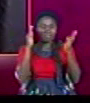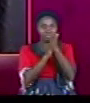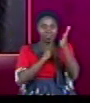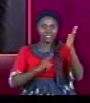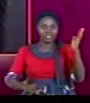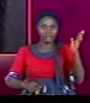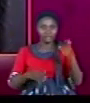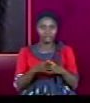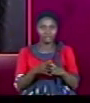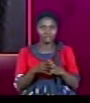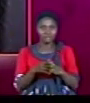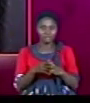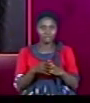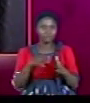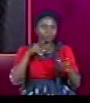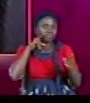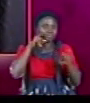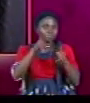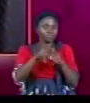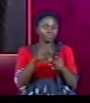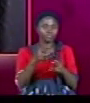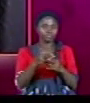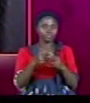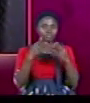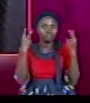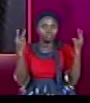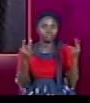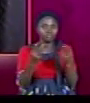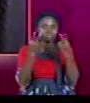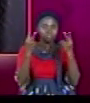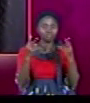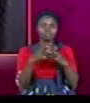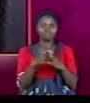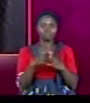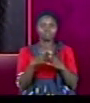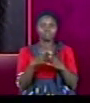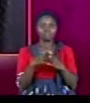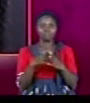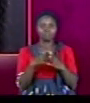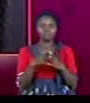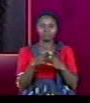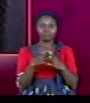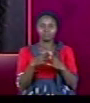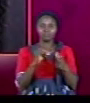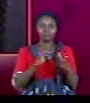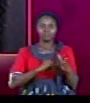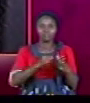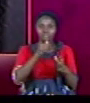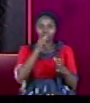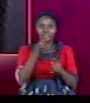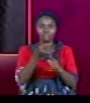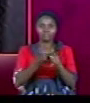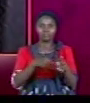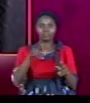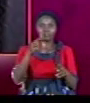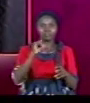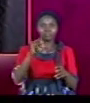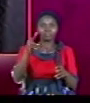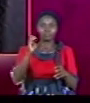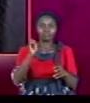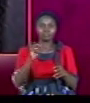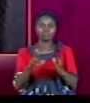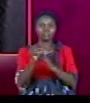is Sister Victoria Emmanuel Ntonadi. I'm from River State, Ogoni.